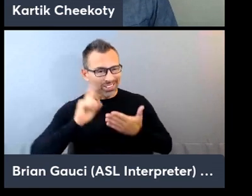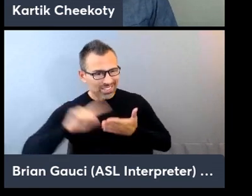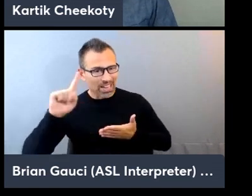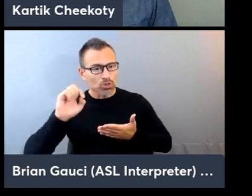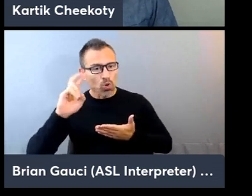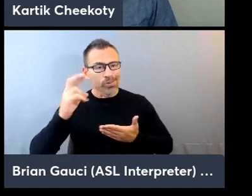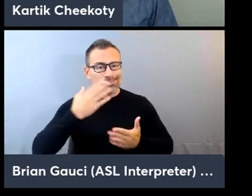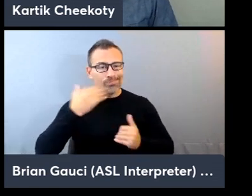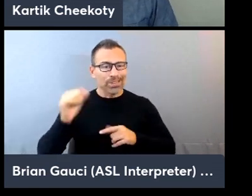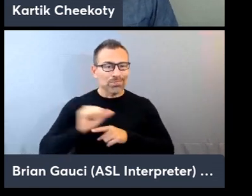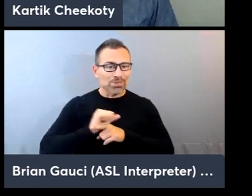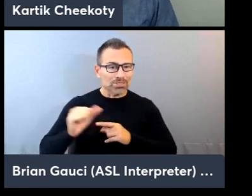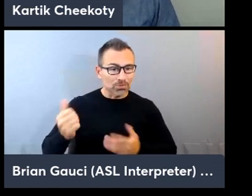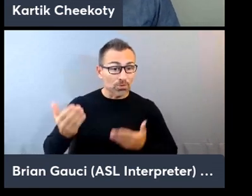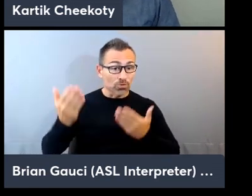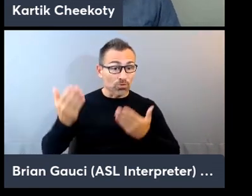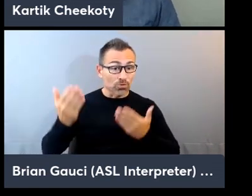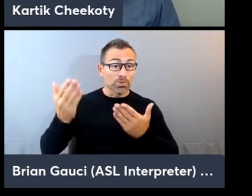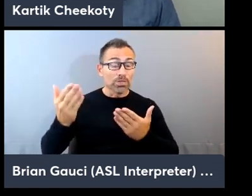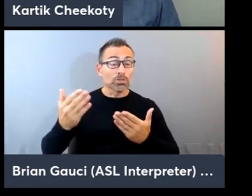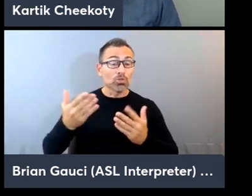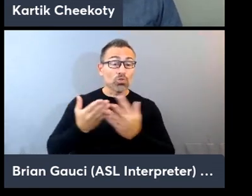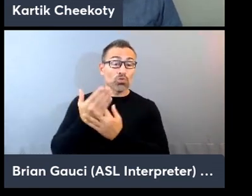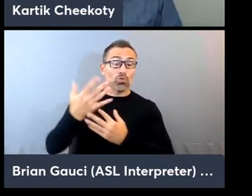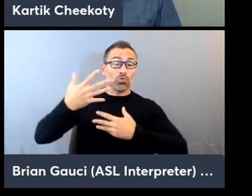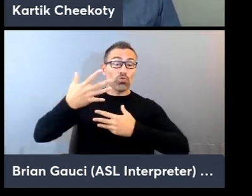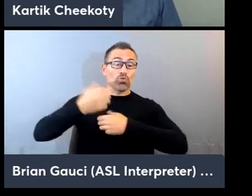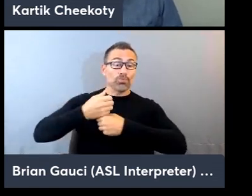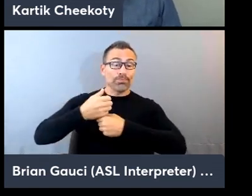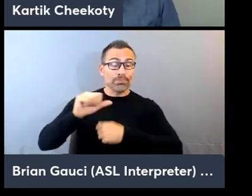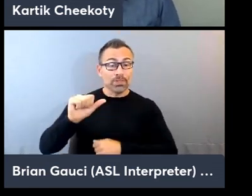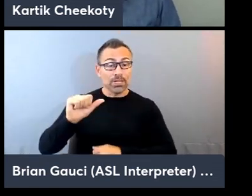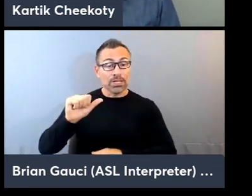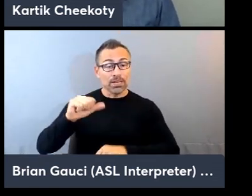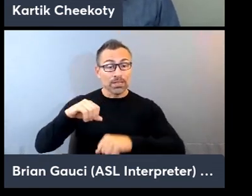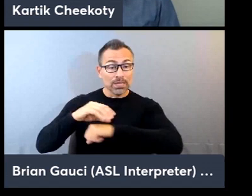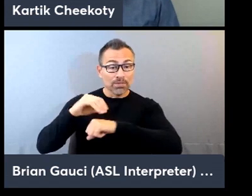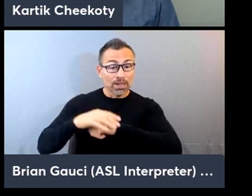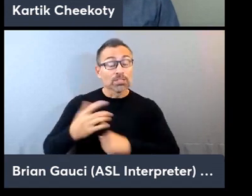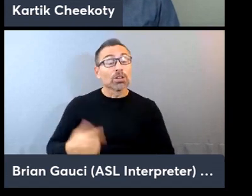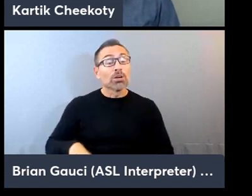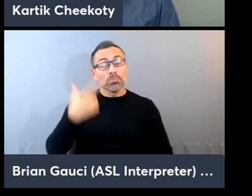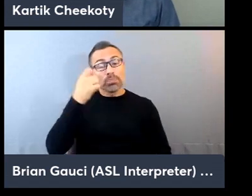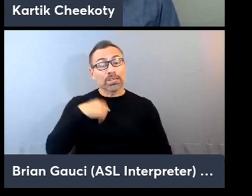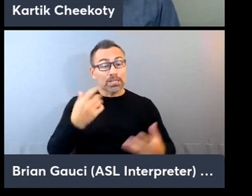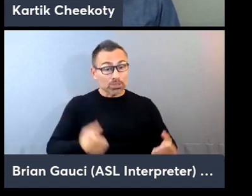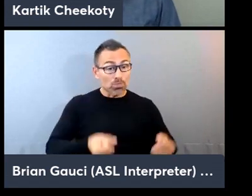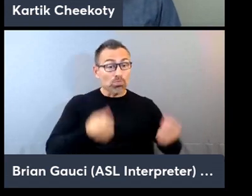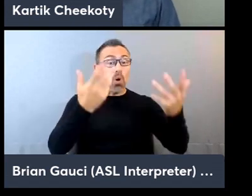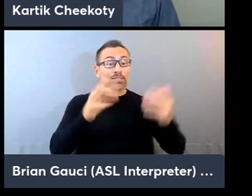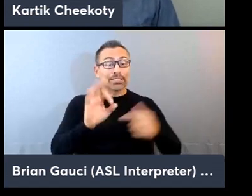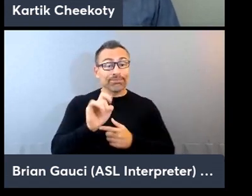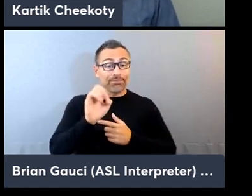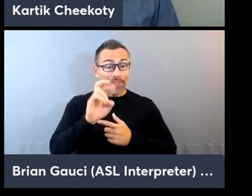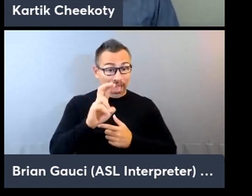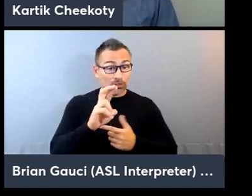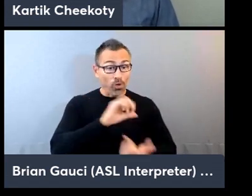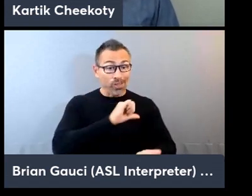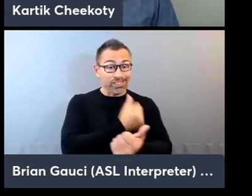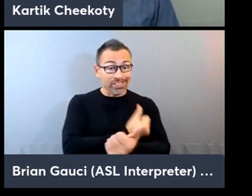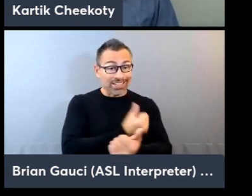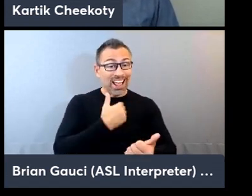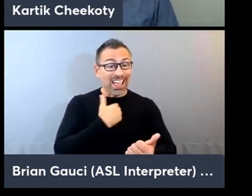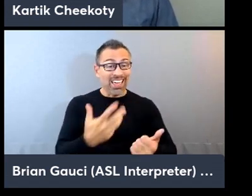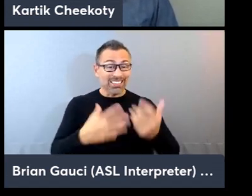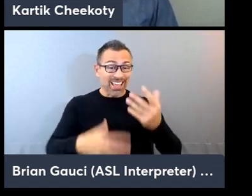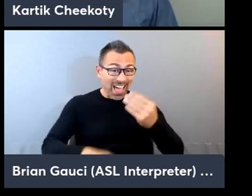on Trusted Advisor, where multi-factor authentication provides an extra layer of security. We asked